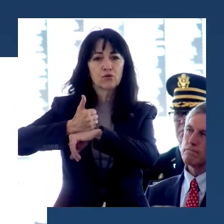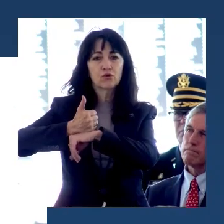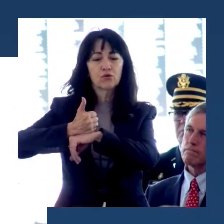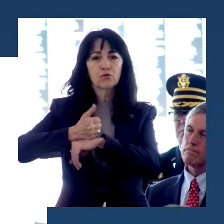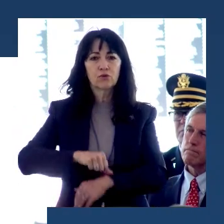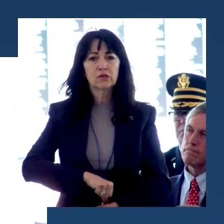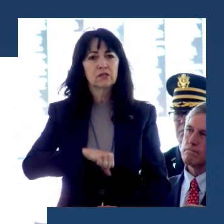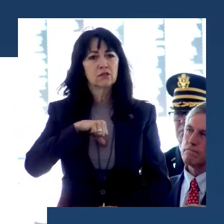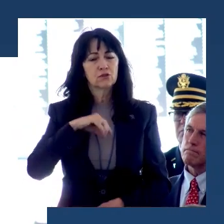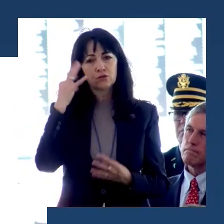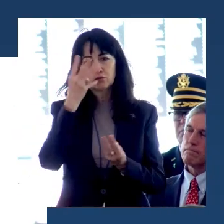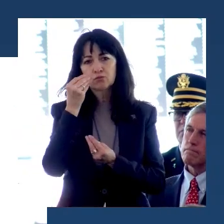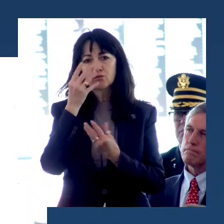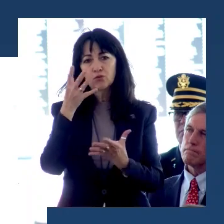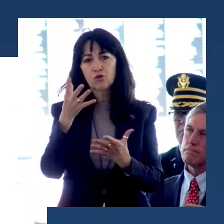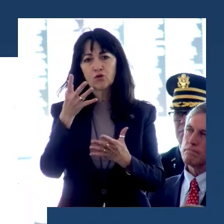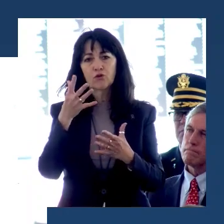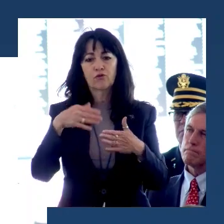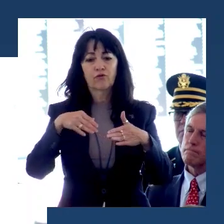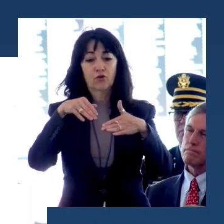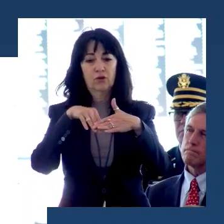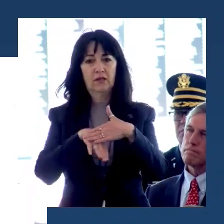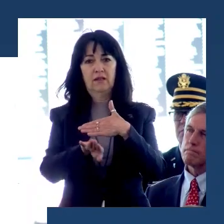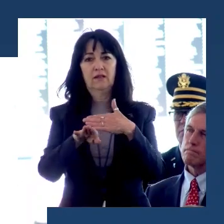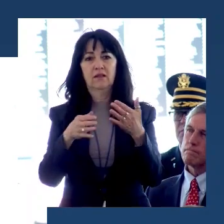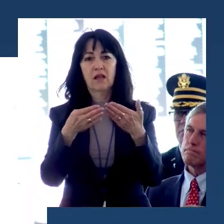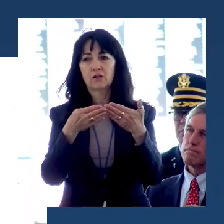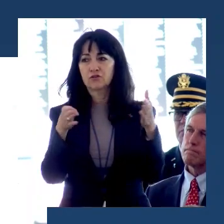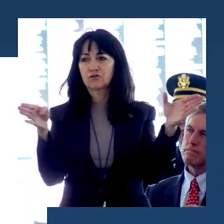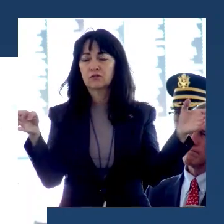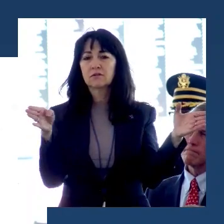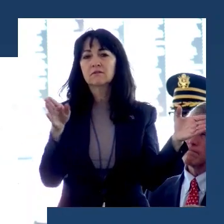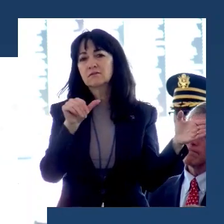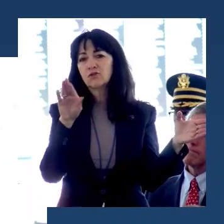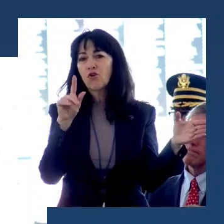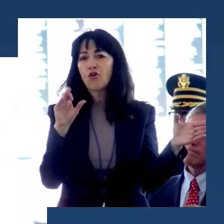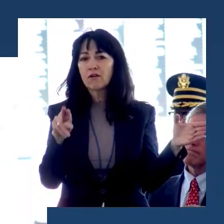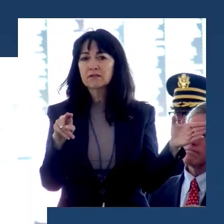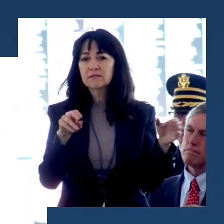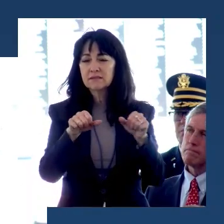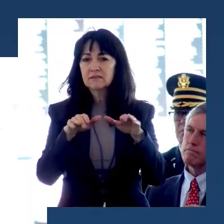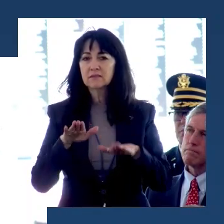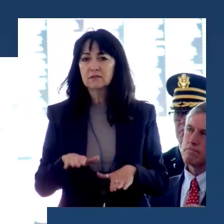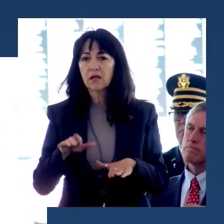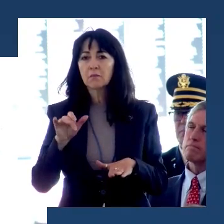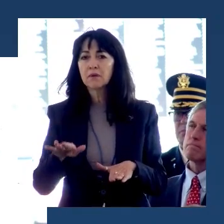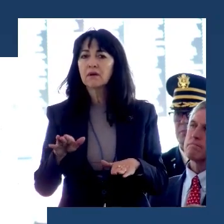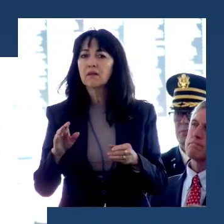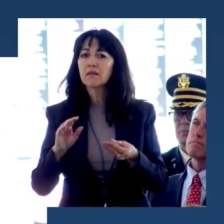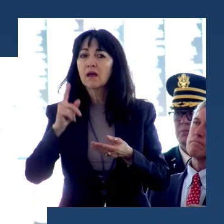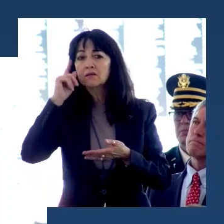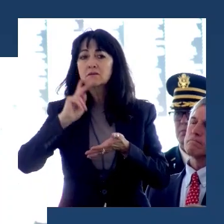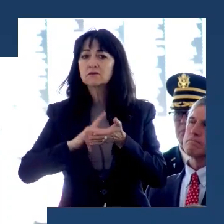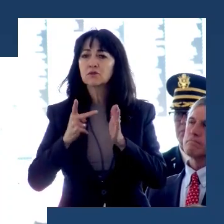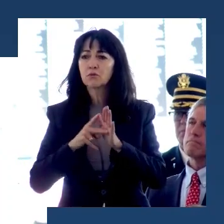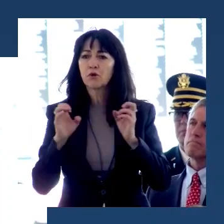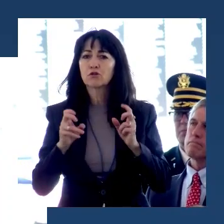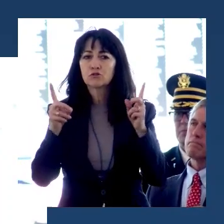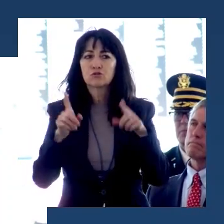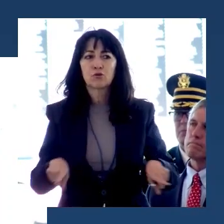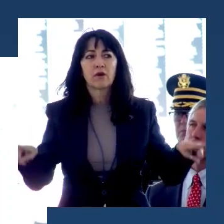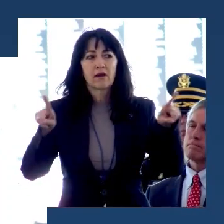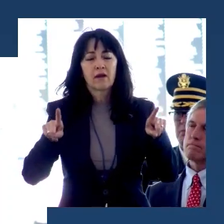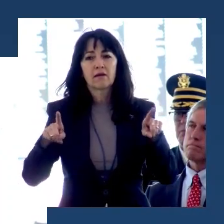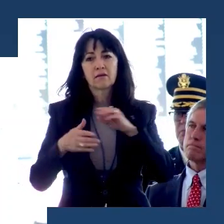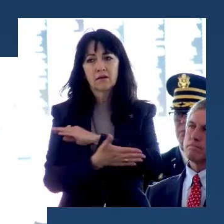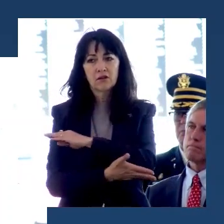beautiful edifice at the entrance to Arlington National Cemetery, and it serves to educate the country on the service and courage